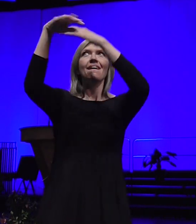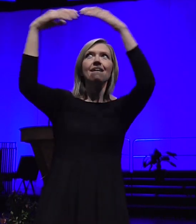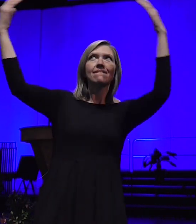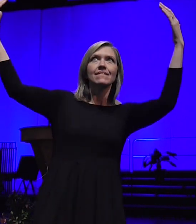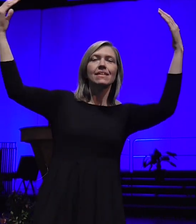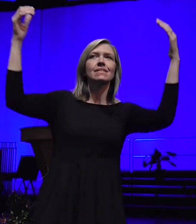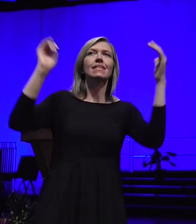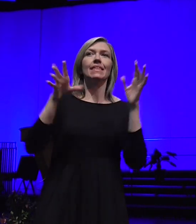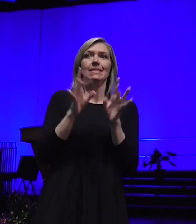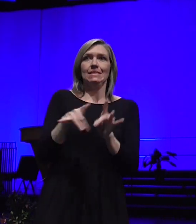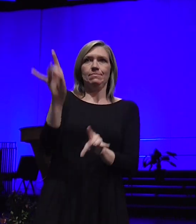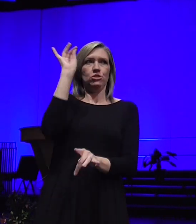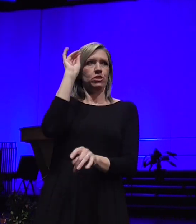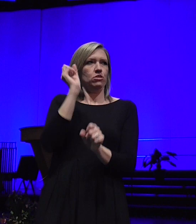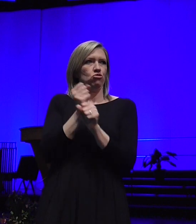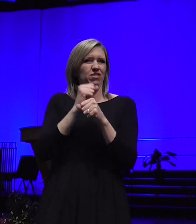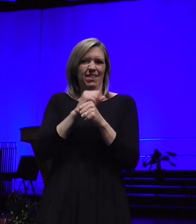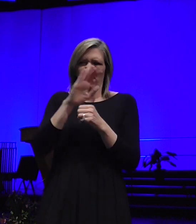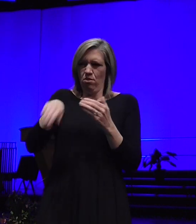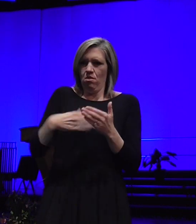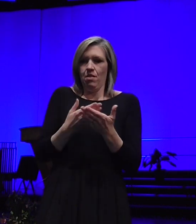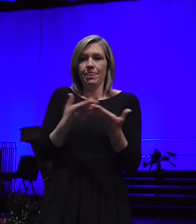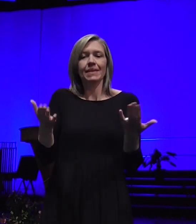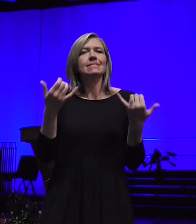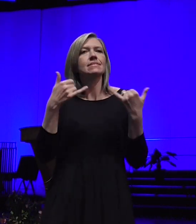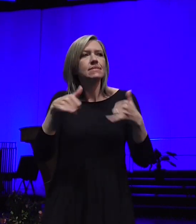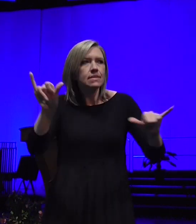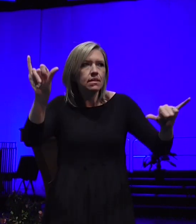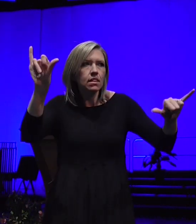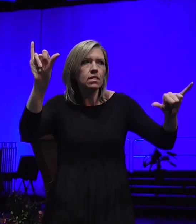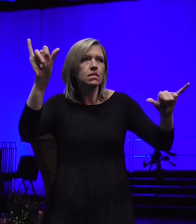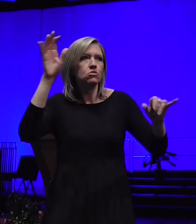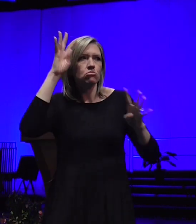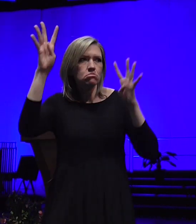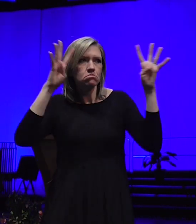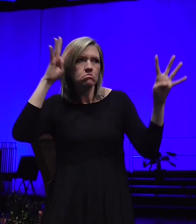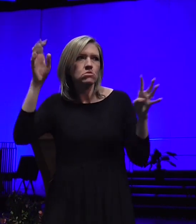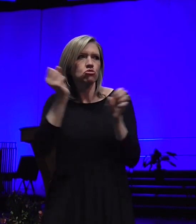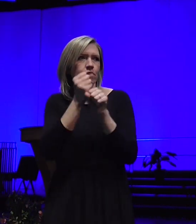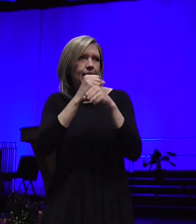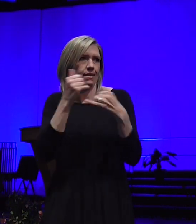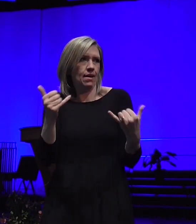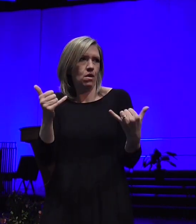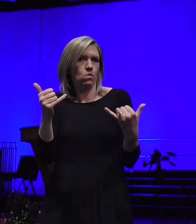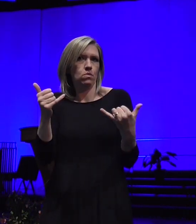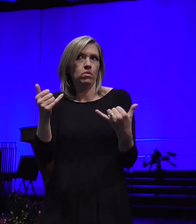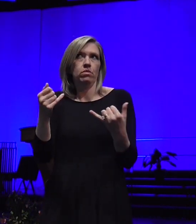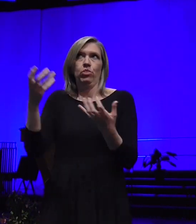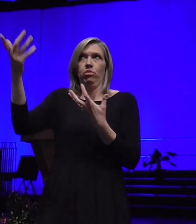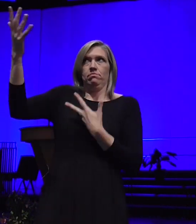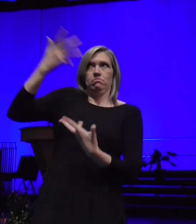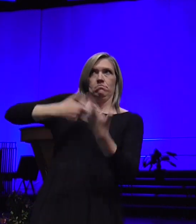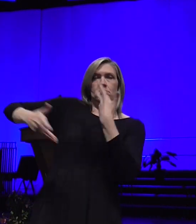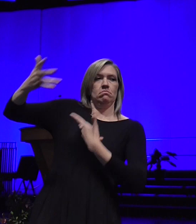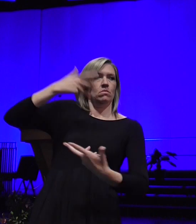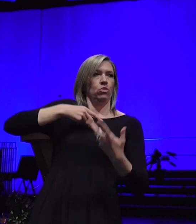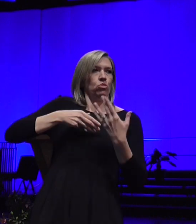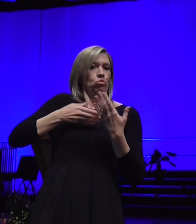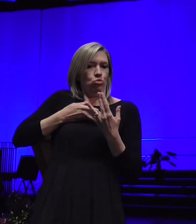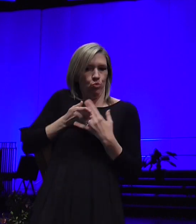The Spirit that created all things is still alive and creating things now. And it's through us that things get